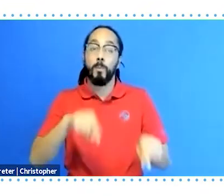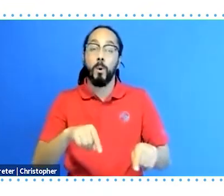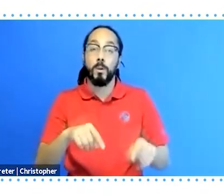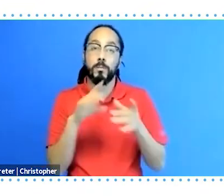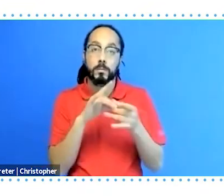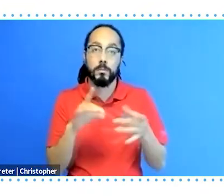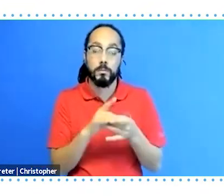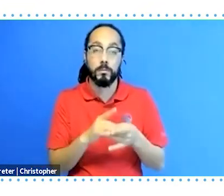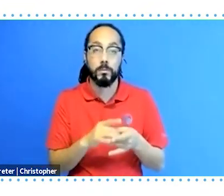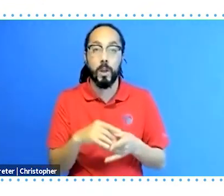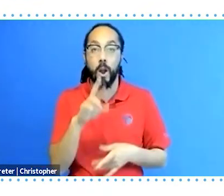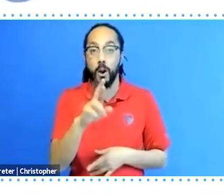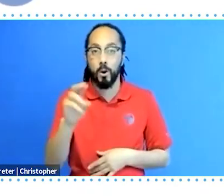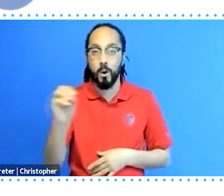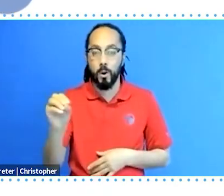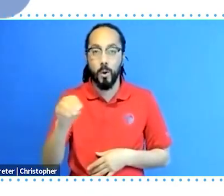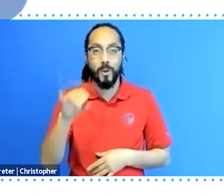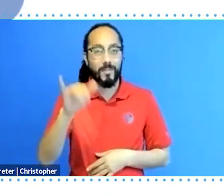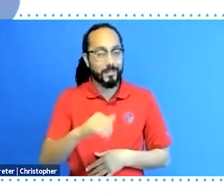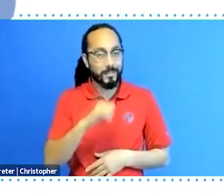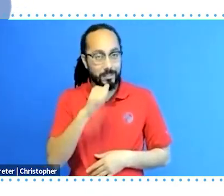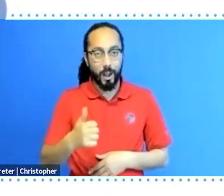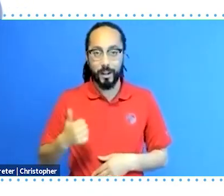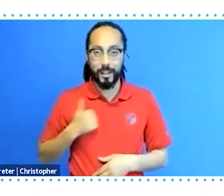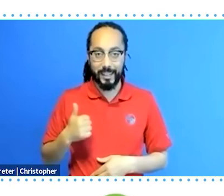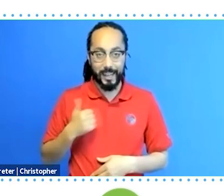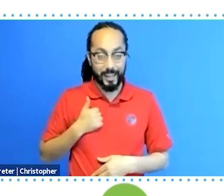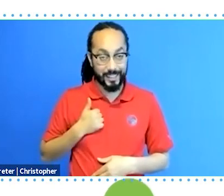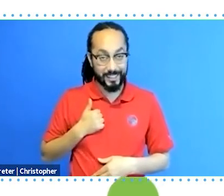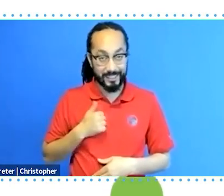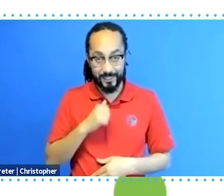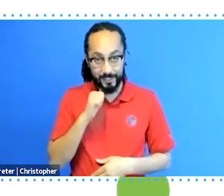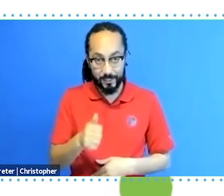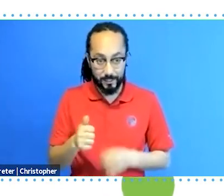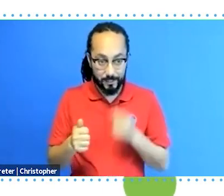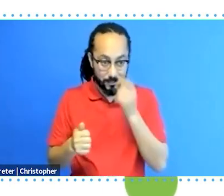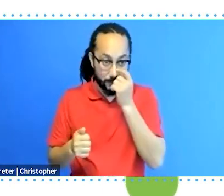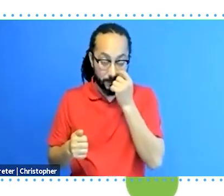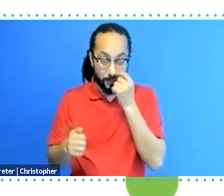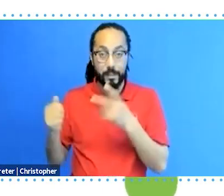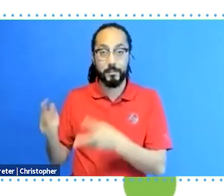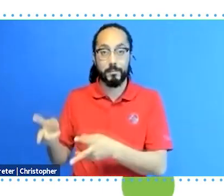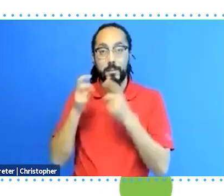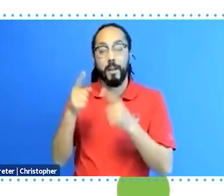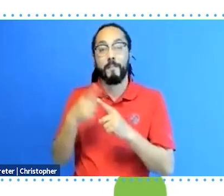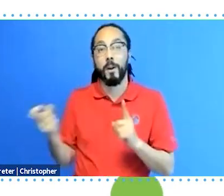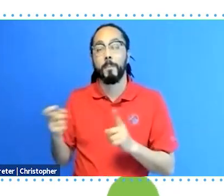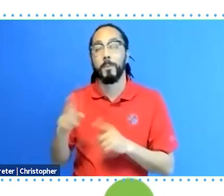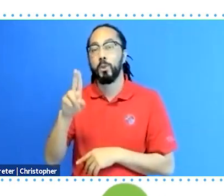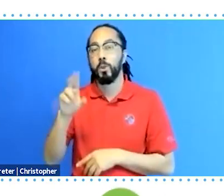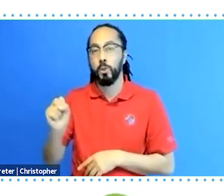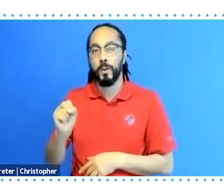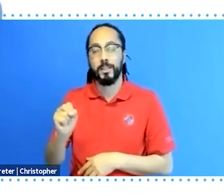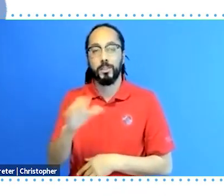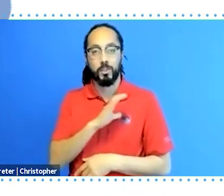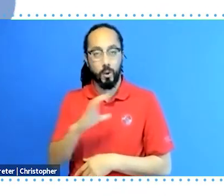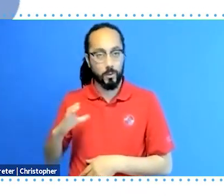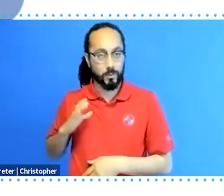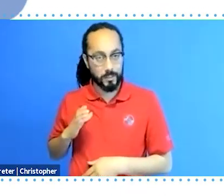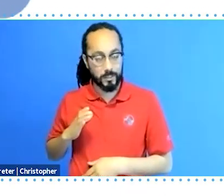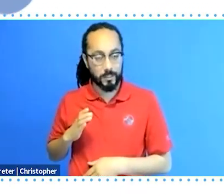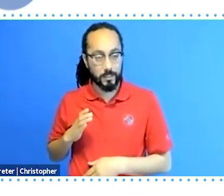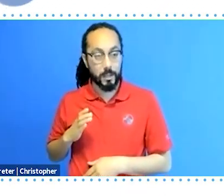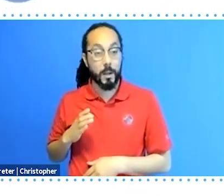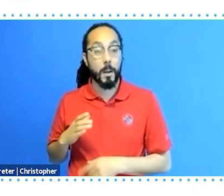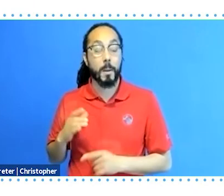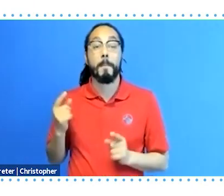first of all, is not even a Canadian source. It's derived out of US Congress, but therefore it was also